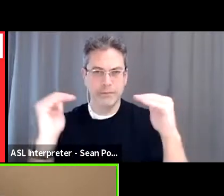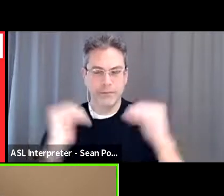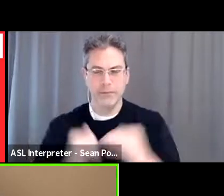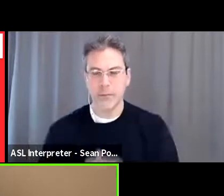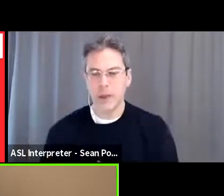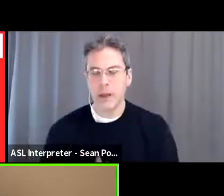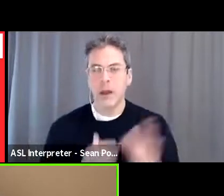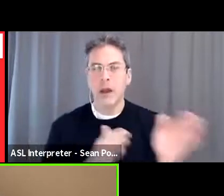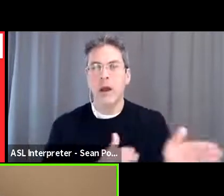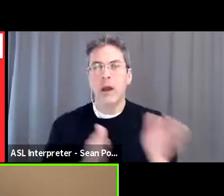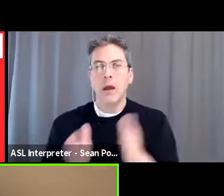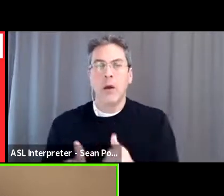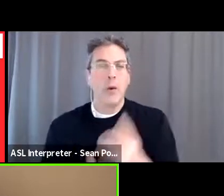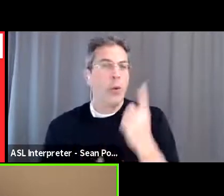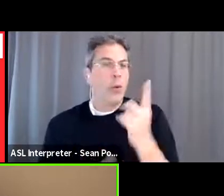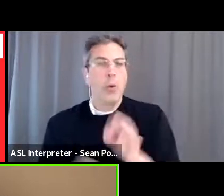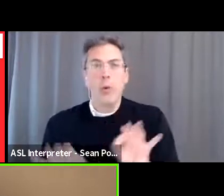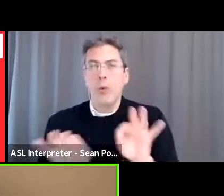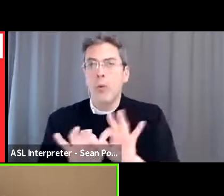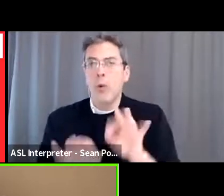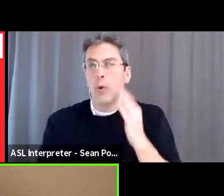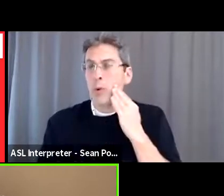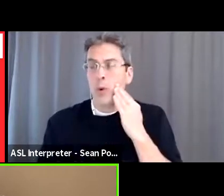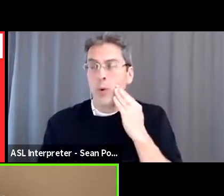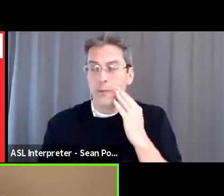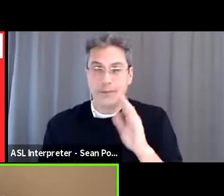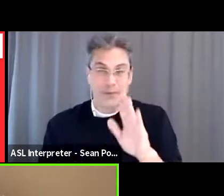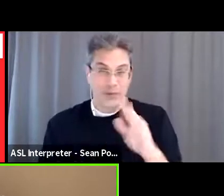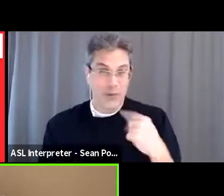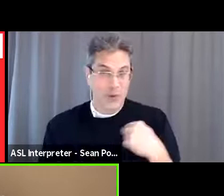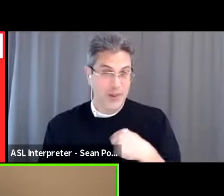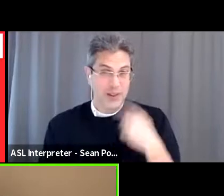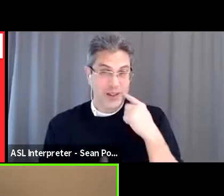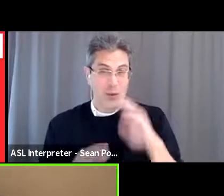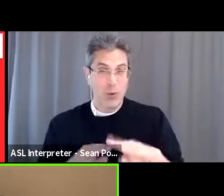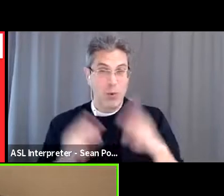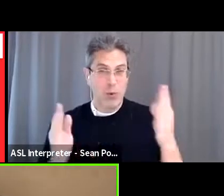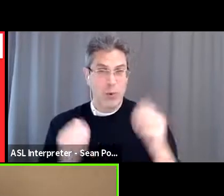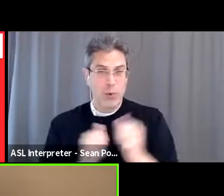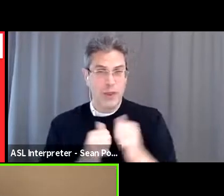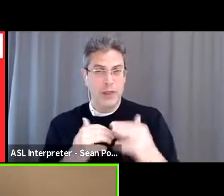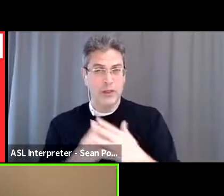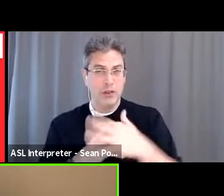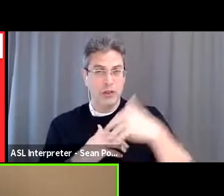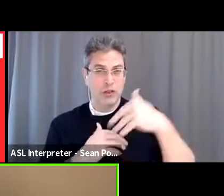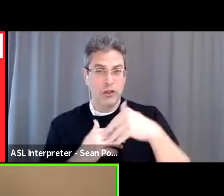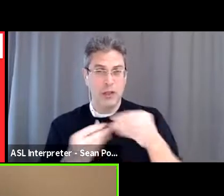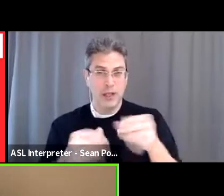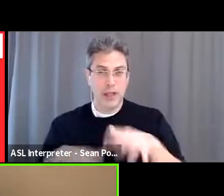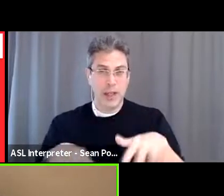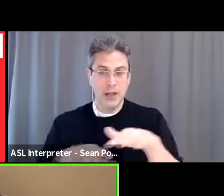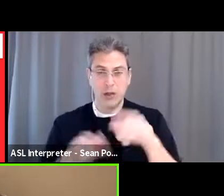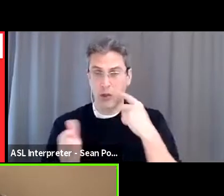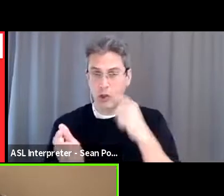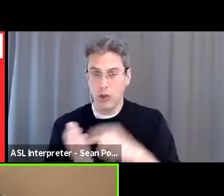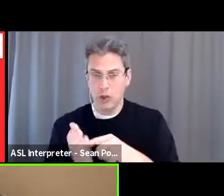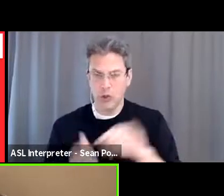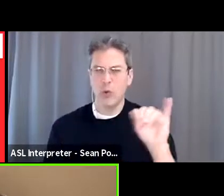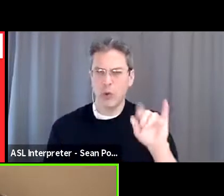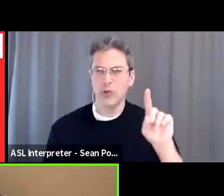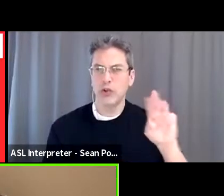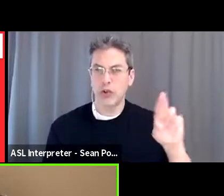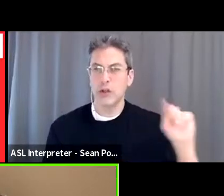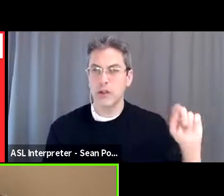big thing. You know, we started with an Indigenous land acknowledgement, and Dr. Tam also did an Indigenous acknowledgement. Indigenous